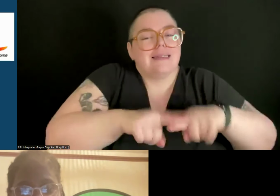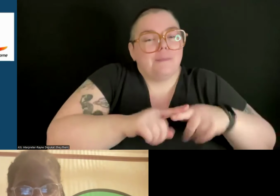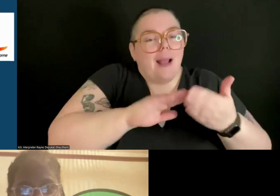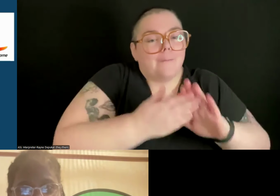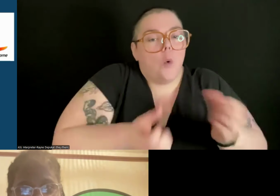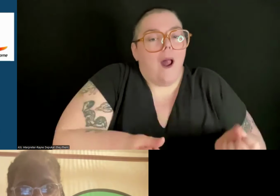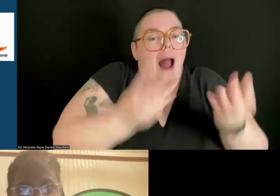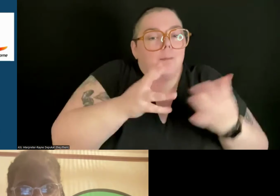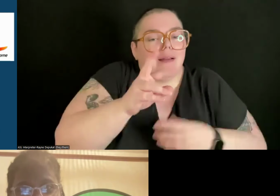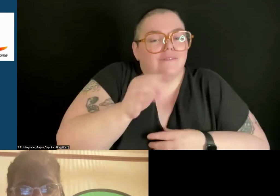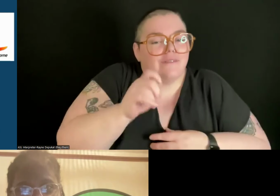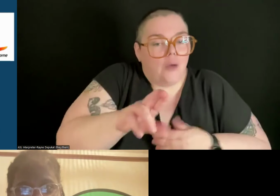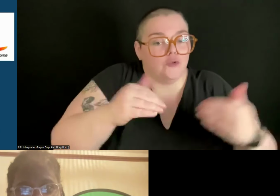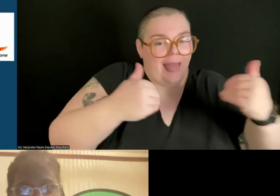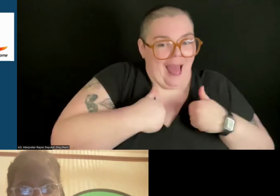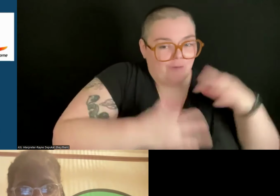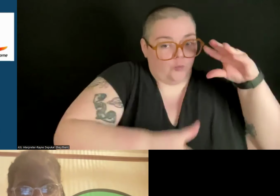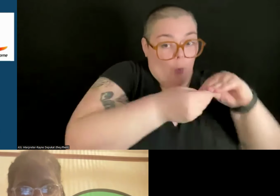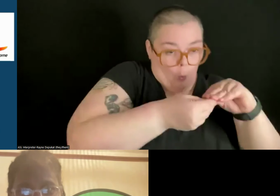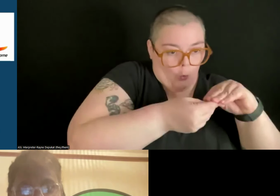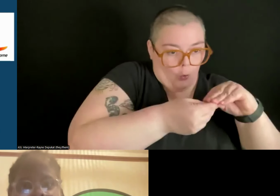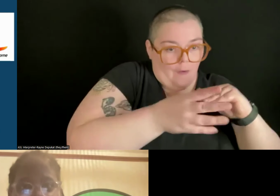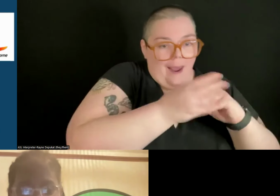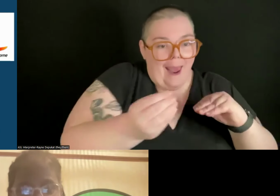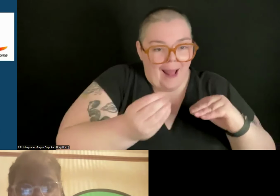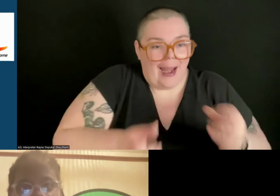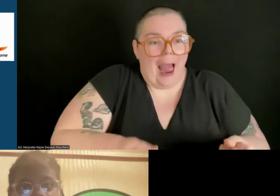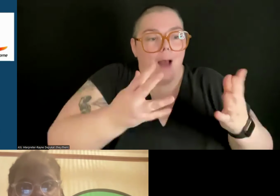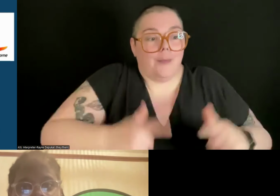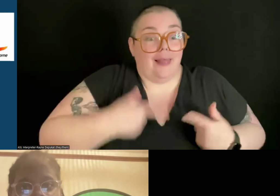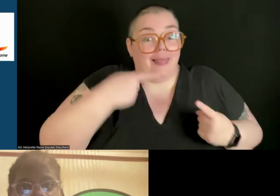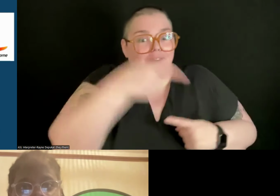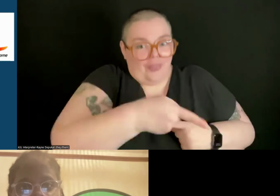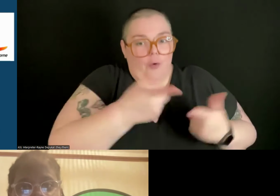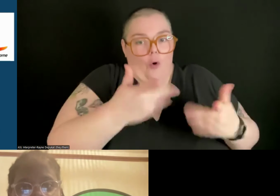has. So, for example, if you live someplace like